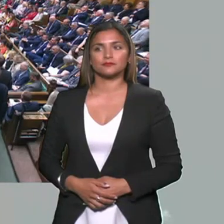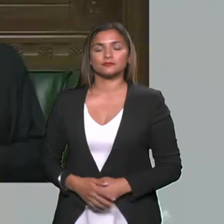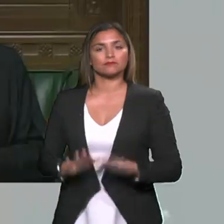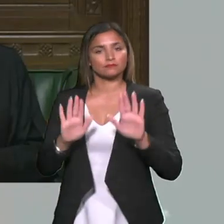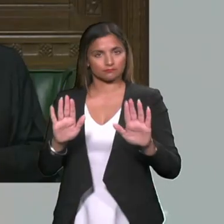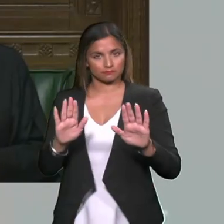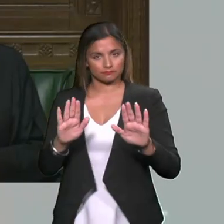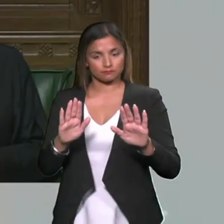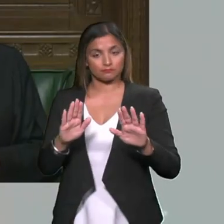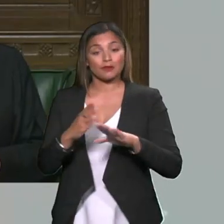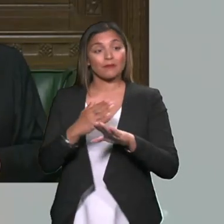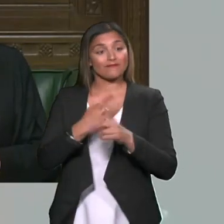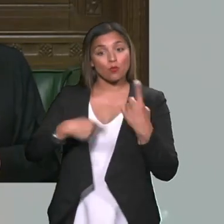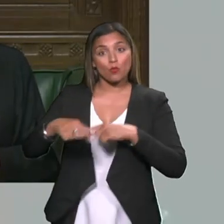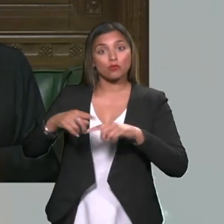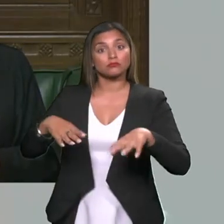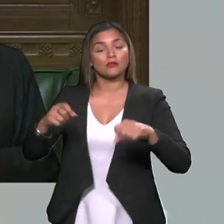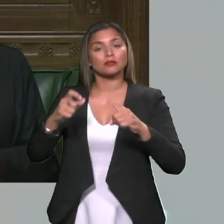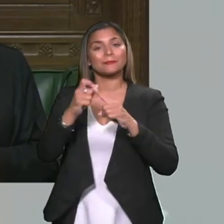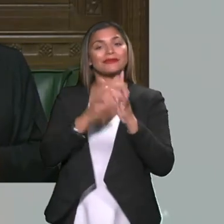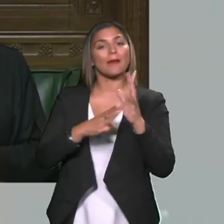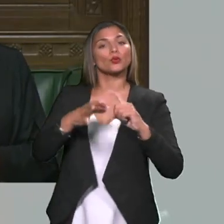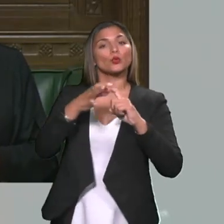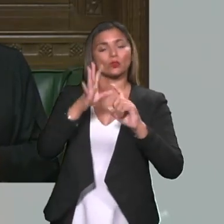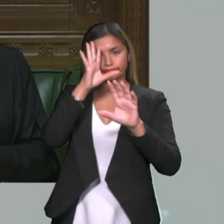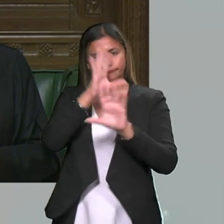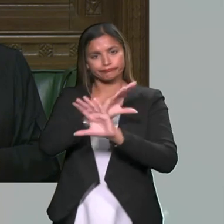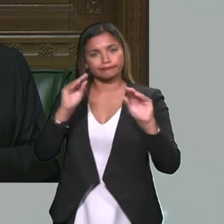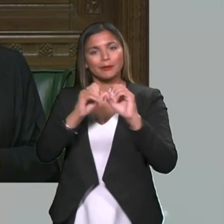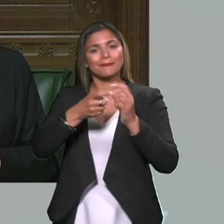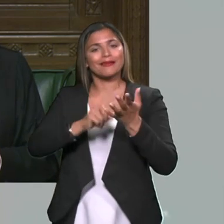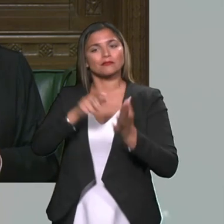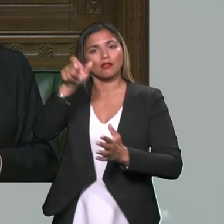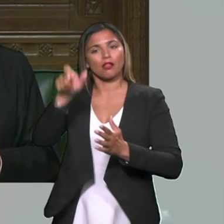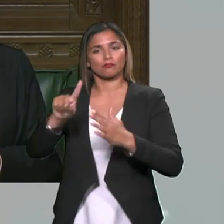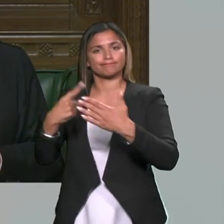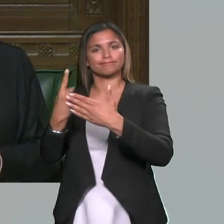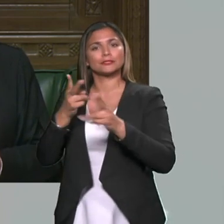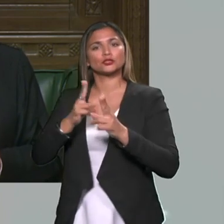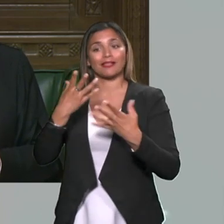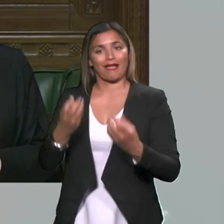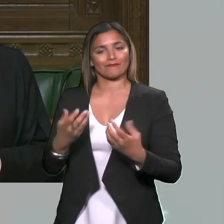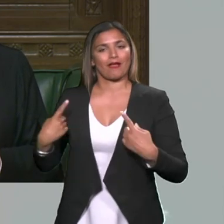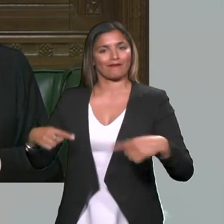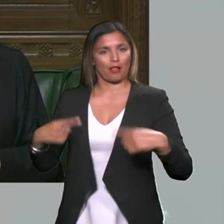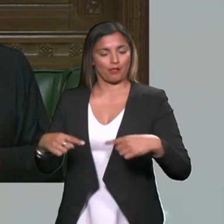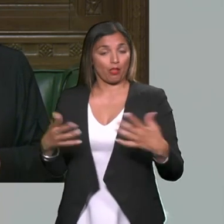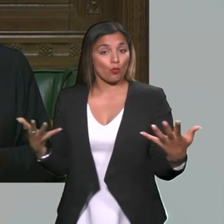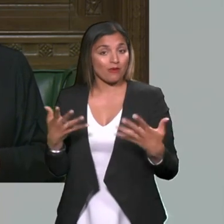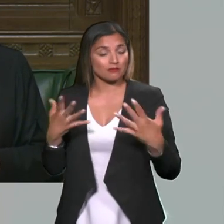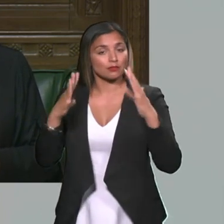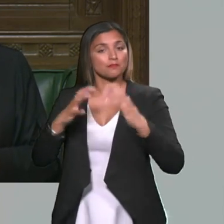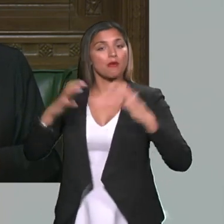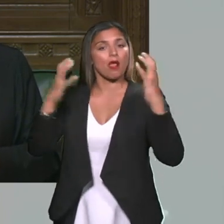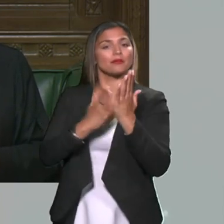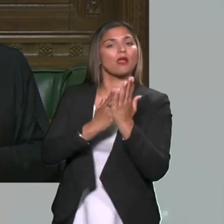Before we come to Prime Minister's questions, I would like to point out that the British Sign Language interpretation proceedings is available to watch on Parliament